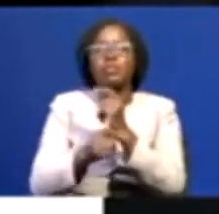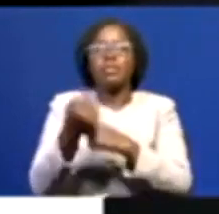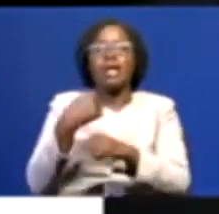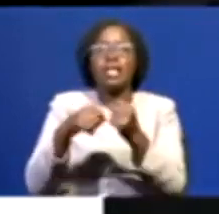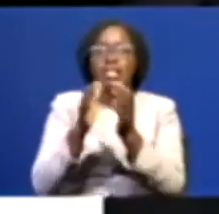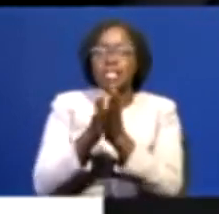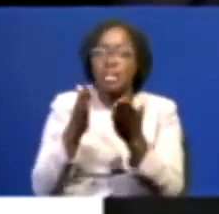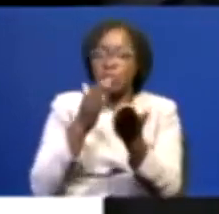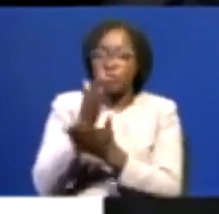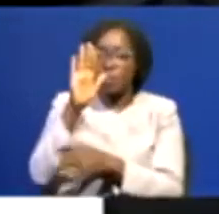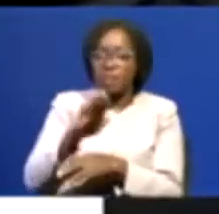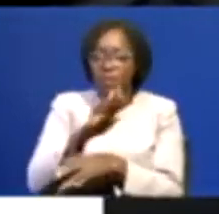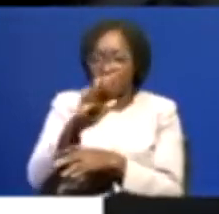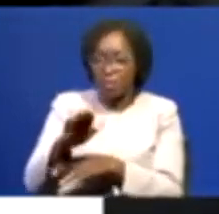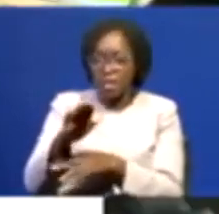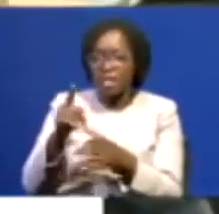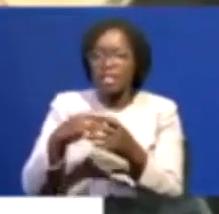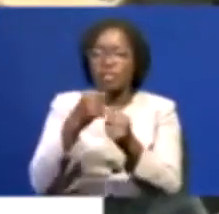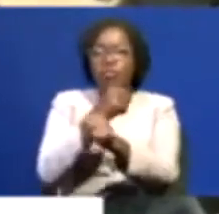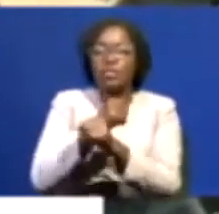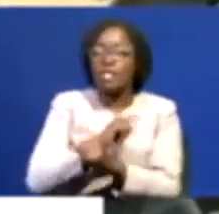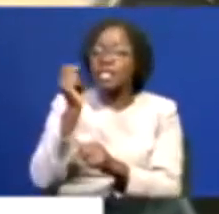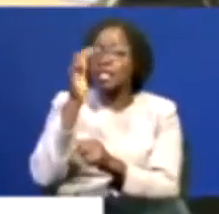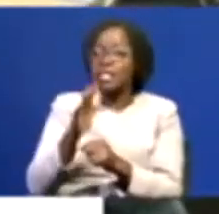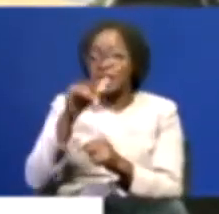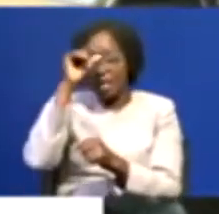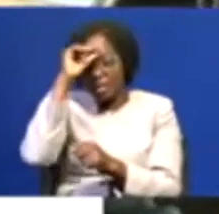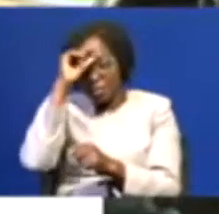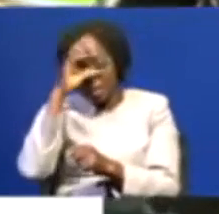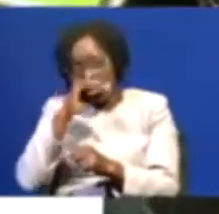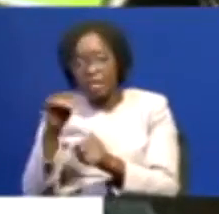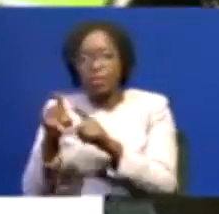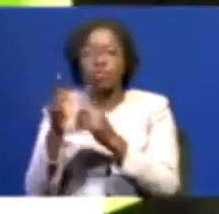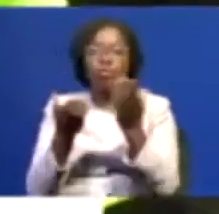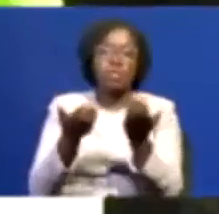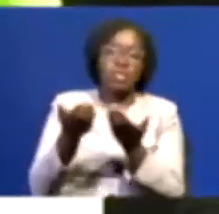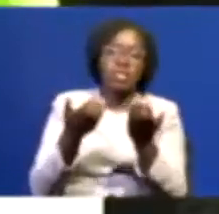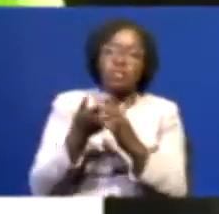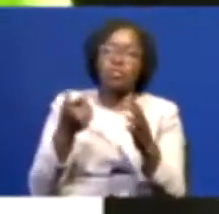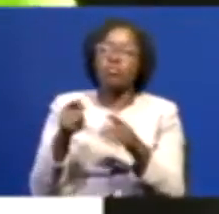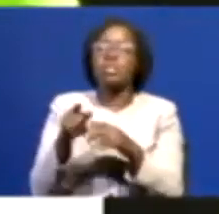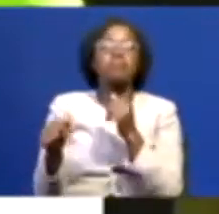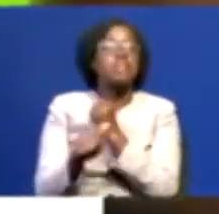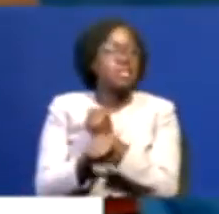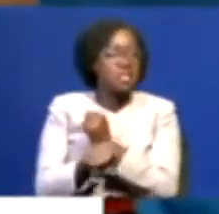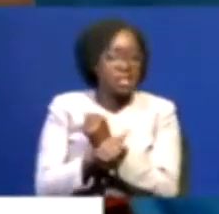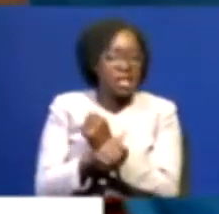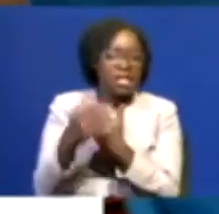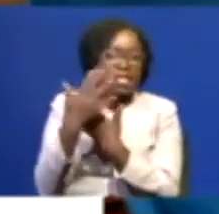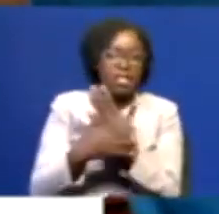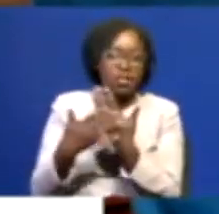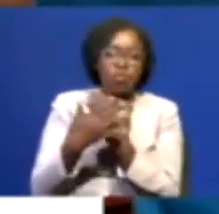is approved by Parliament, it will protect Kenyans, the government, and even businesses from such threats. The